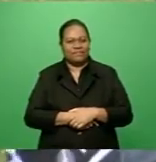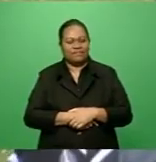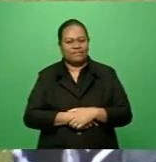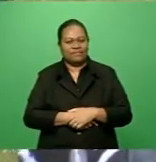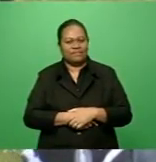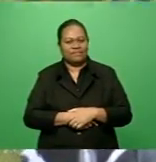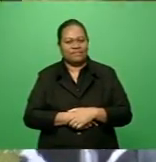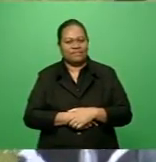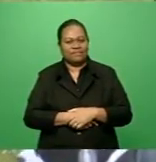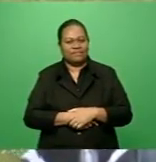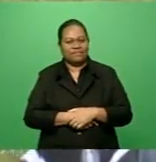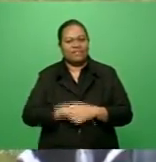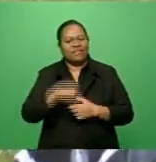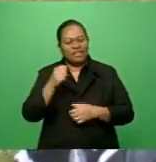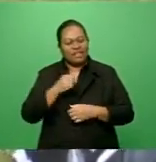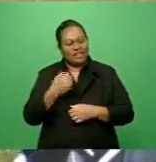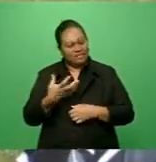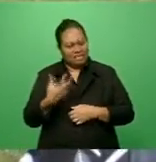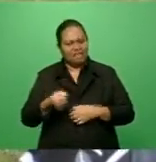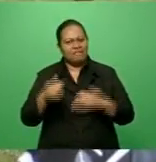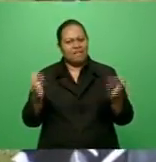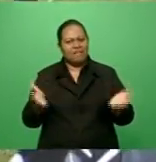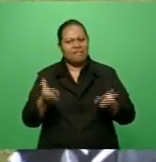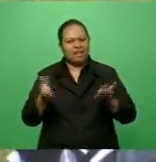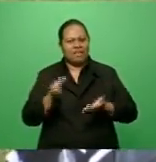we have a player